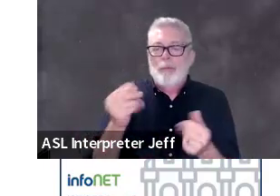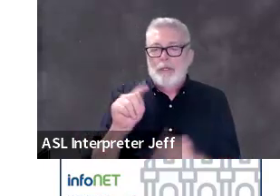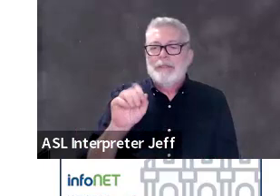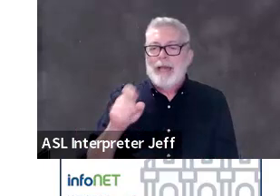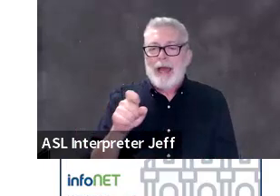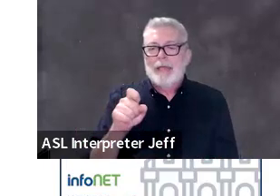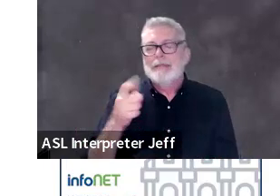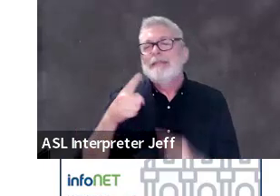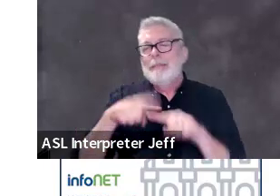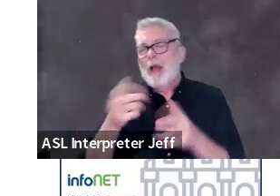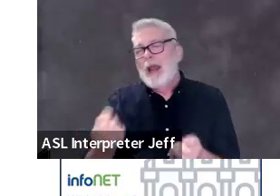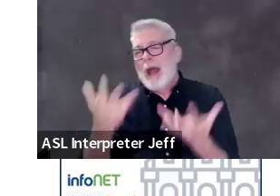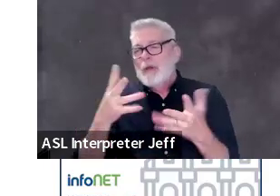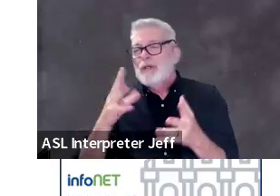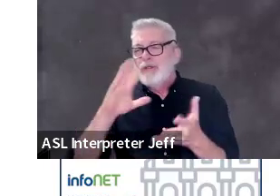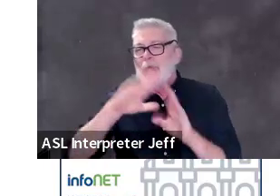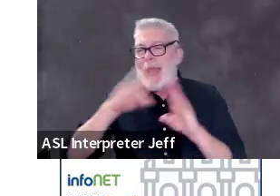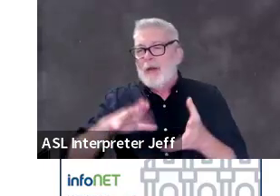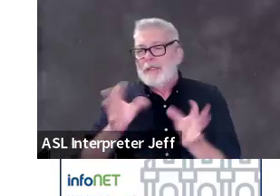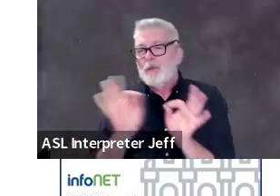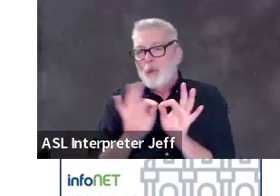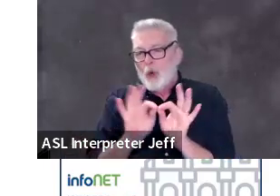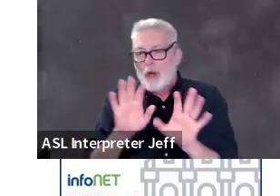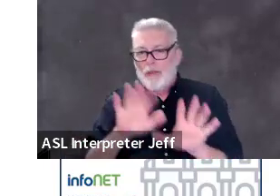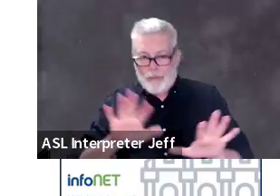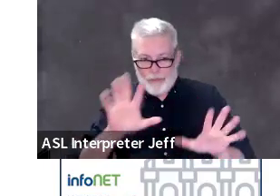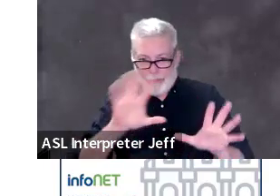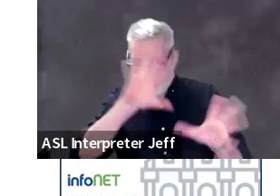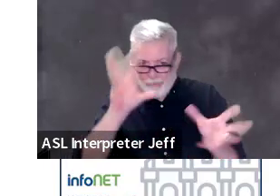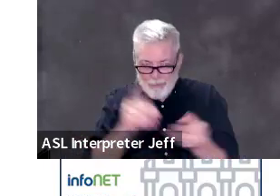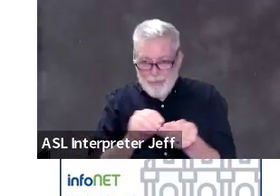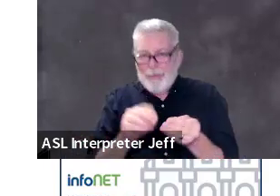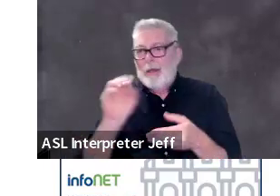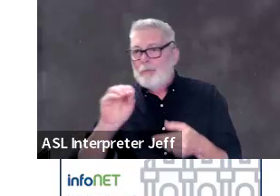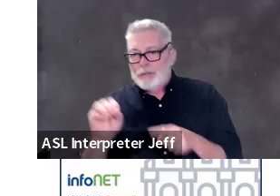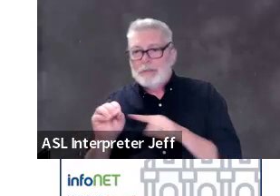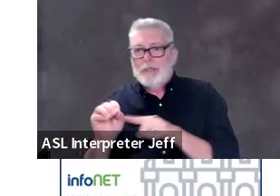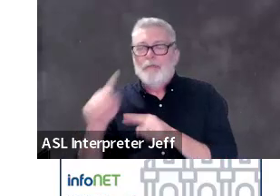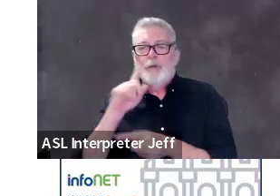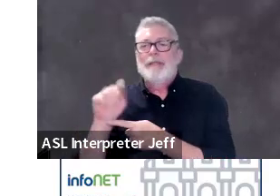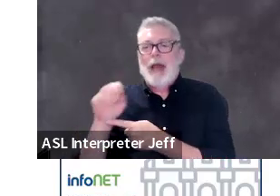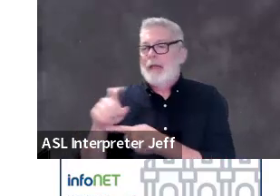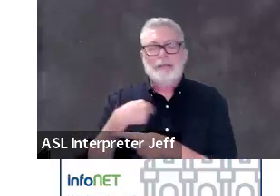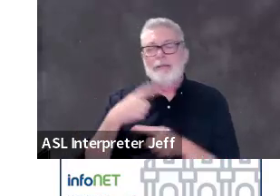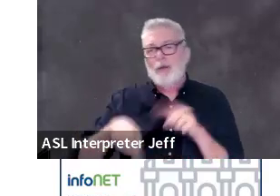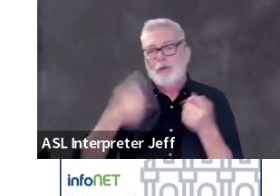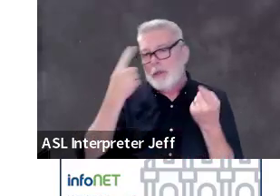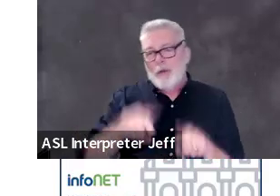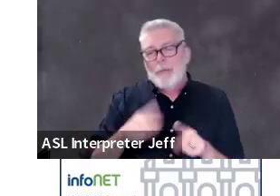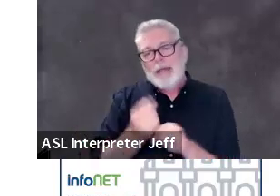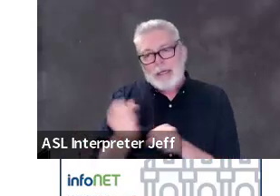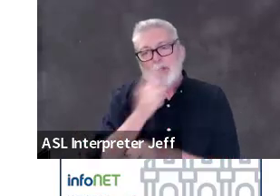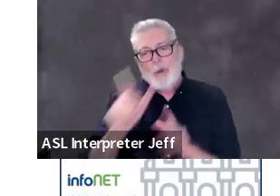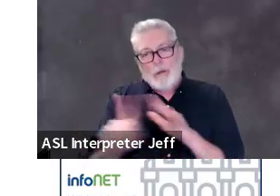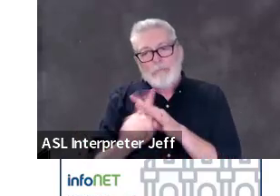on the value of your home. But I would expect to see that next year for sure.